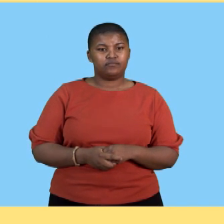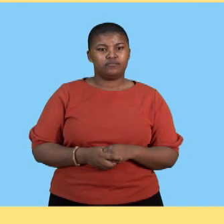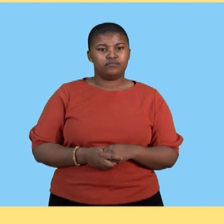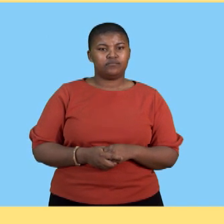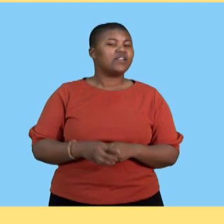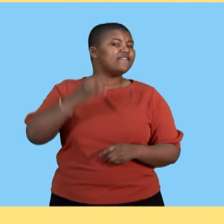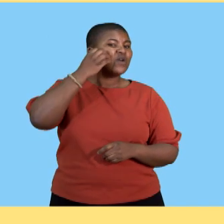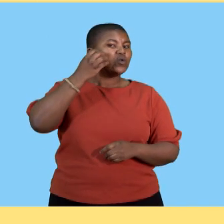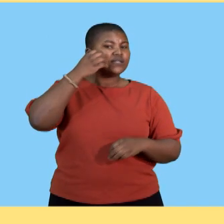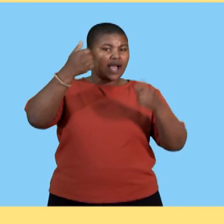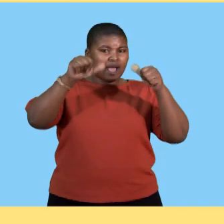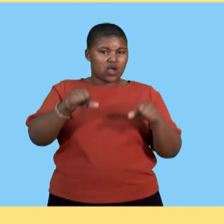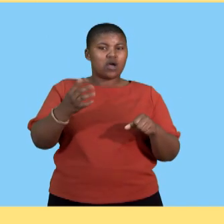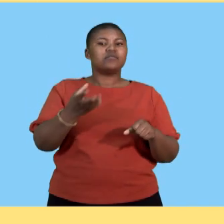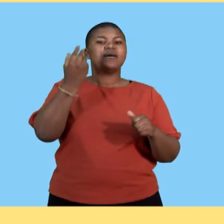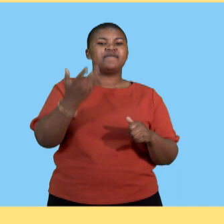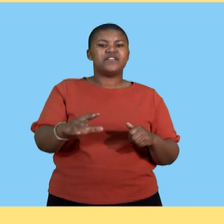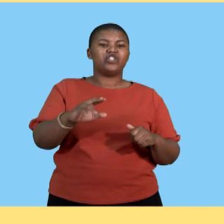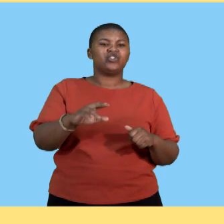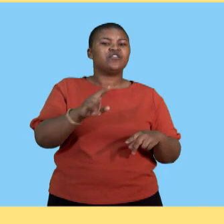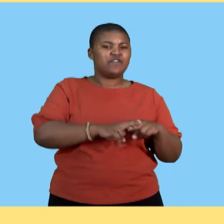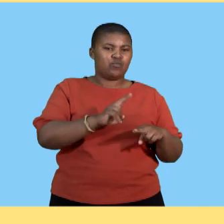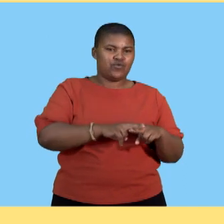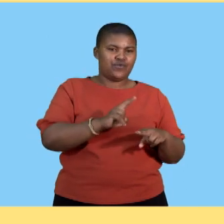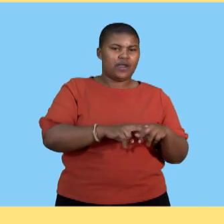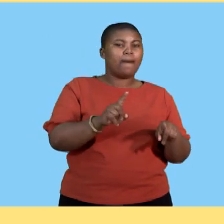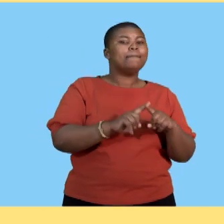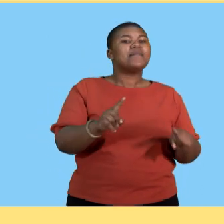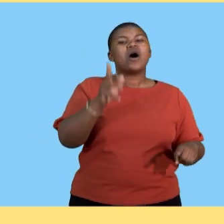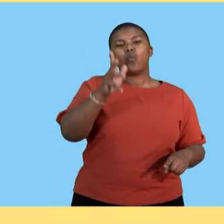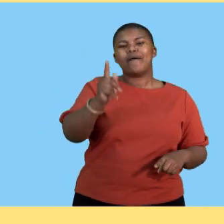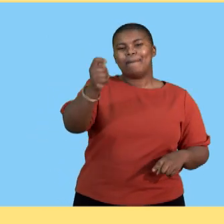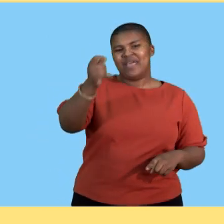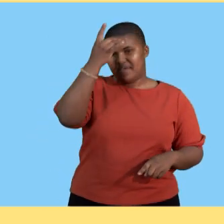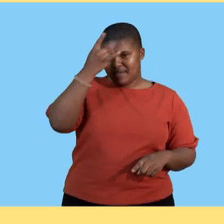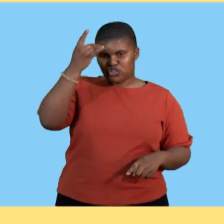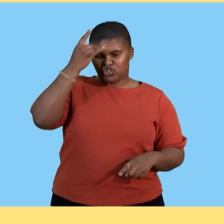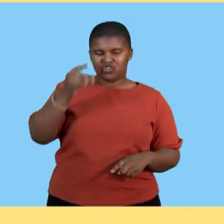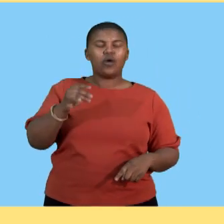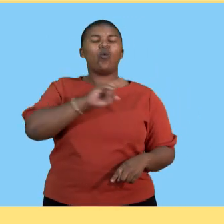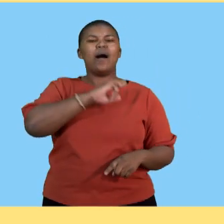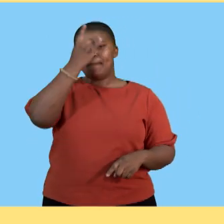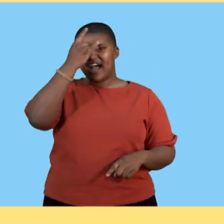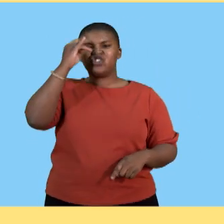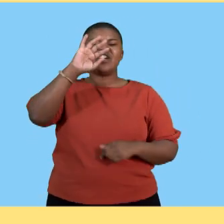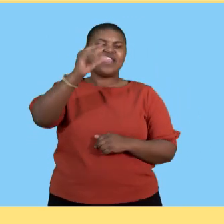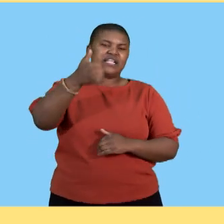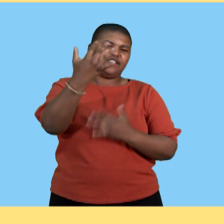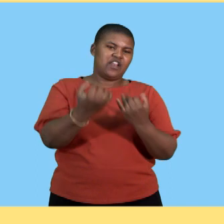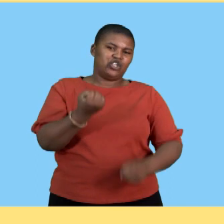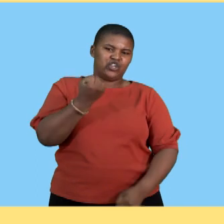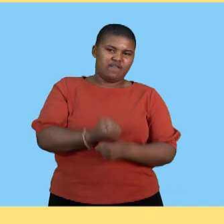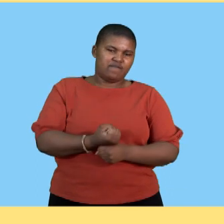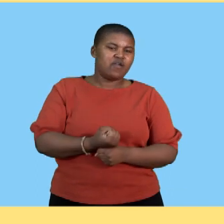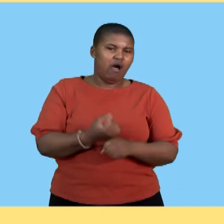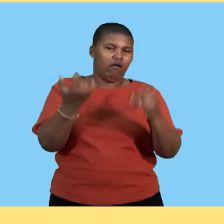adjustment reads, the telephone account was received but only be paid in March. March is the next financial period.